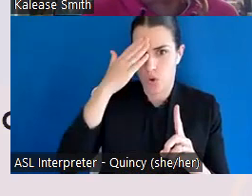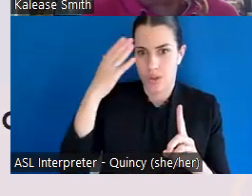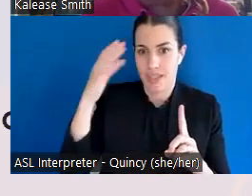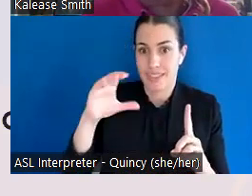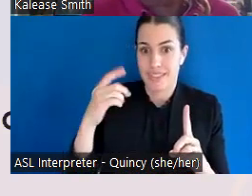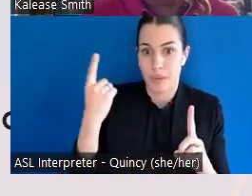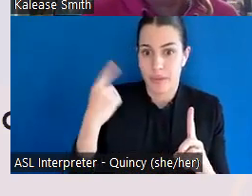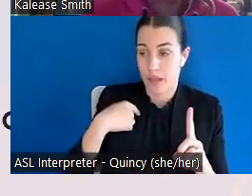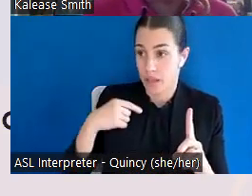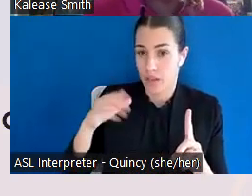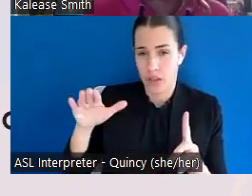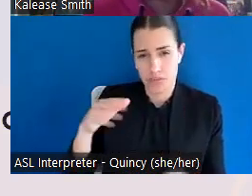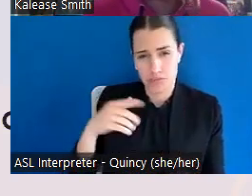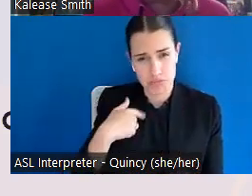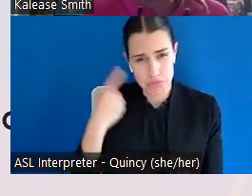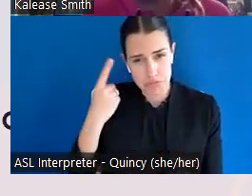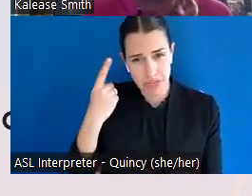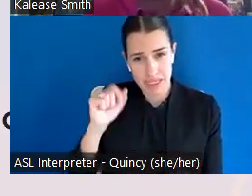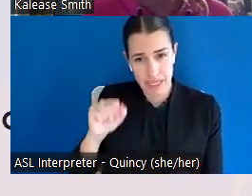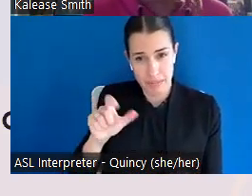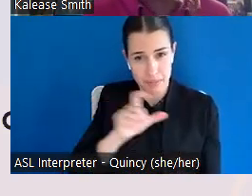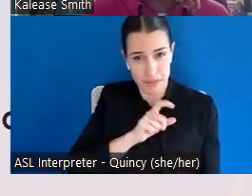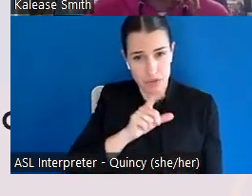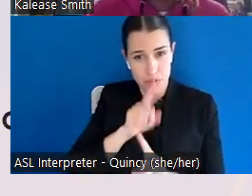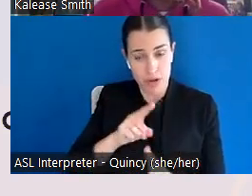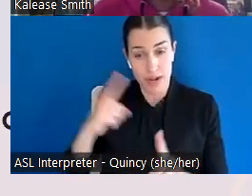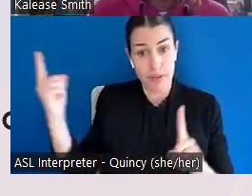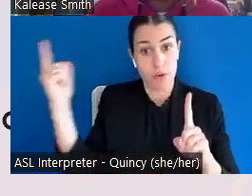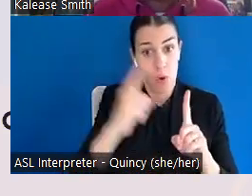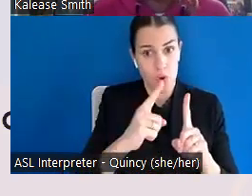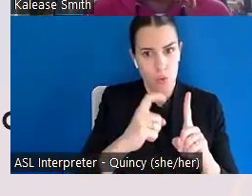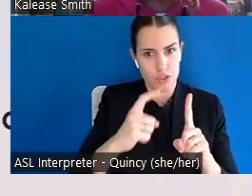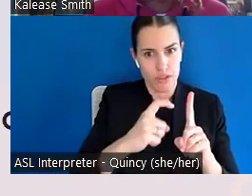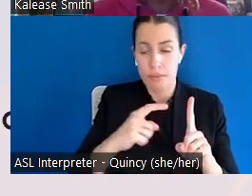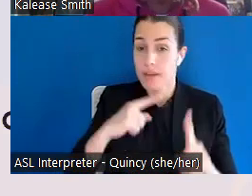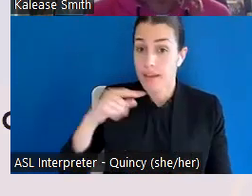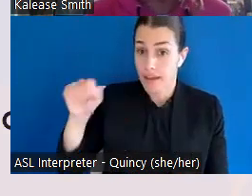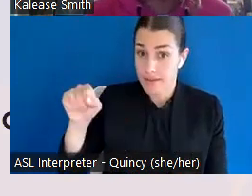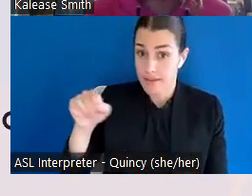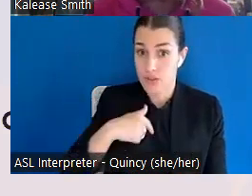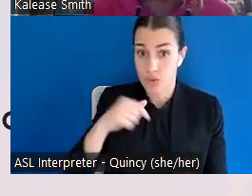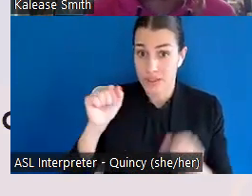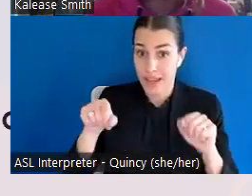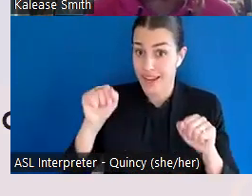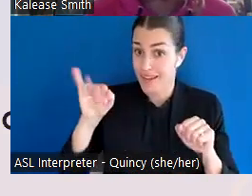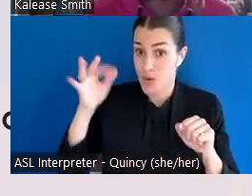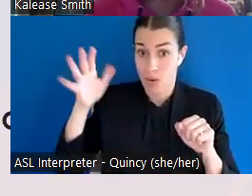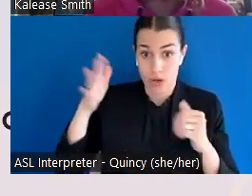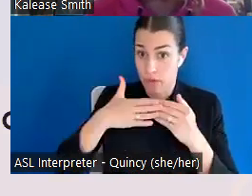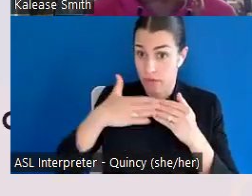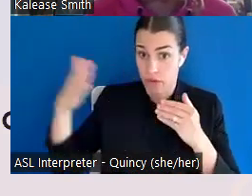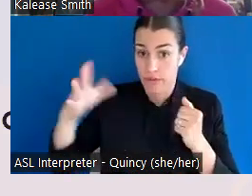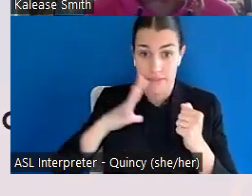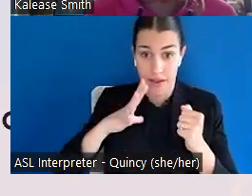report and have law enforcement go and talk to them and question them? Yes, you can. Of course you can. If they don't want to go any further, then they're fine with that. Sometimes